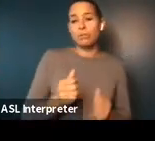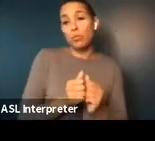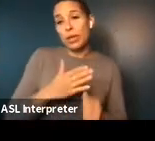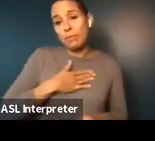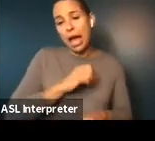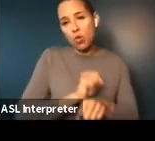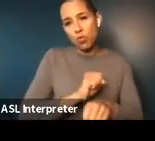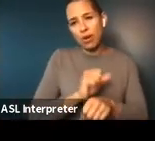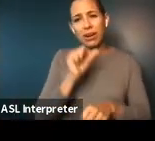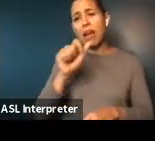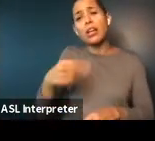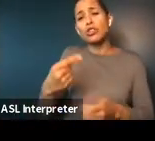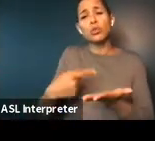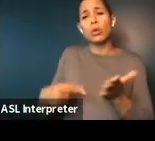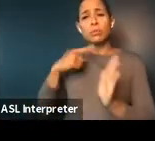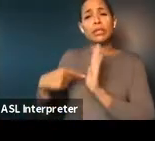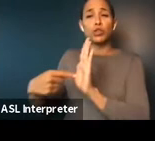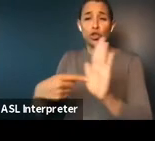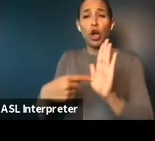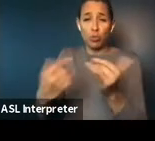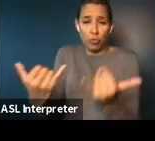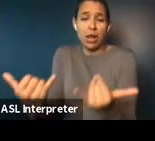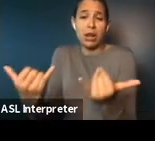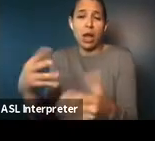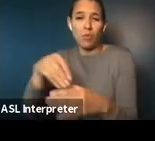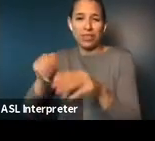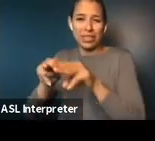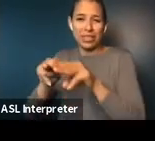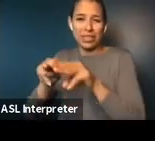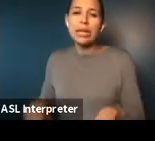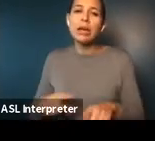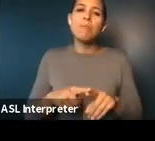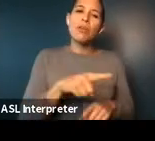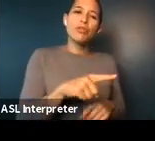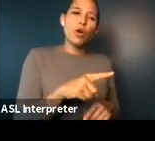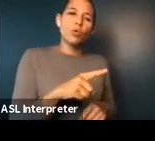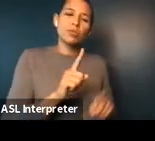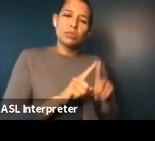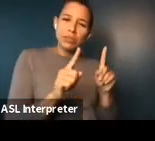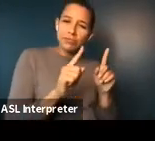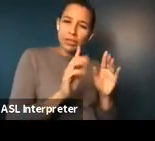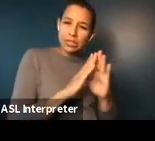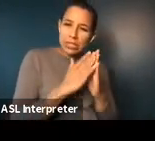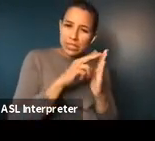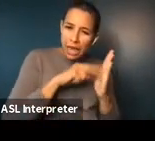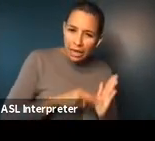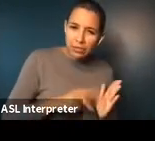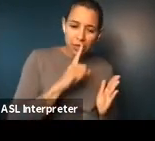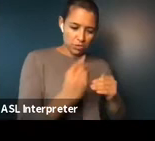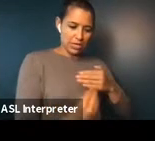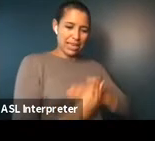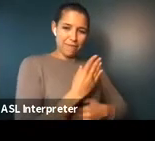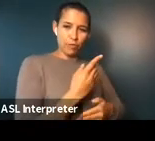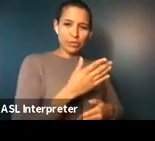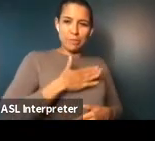formative texts for me and how those constituted what I understood. So these, so like I said, you know, for,